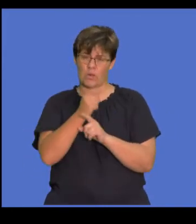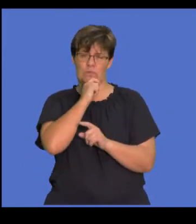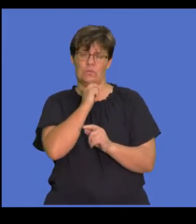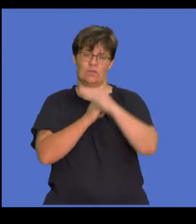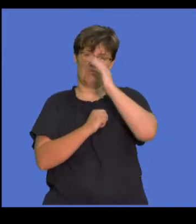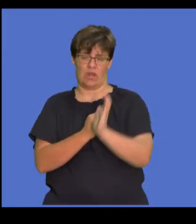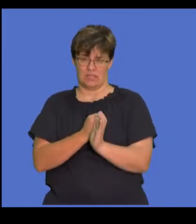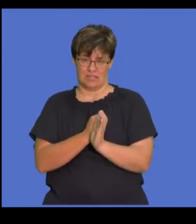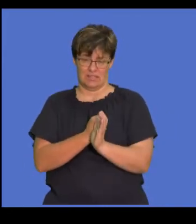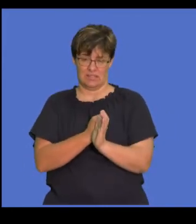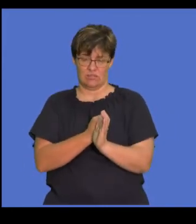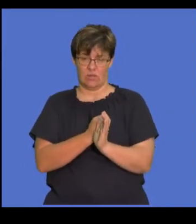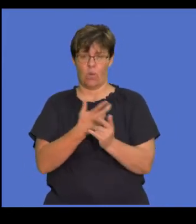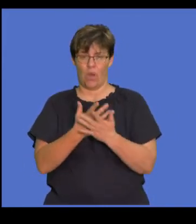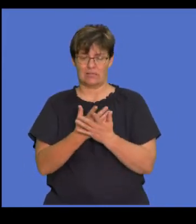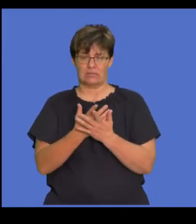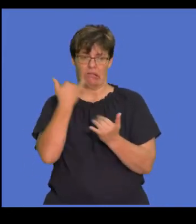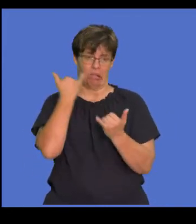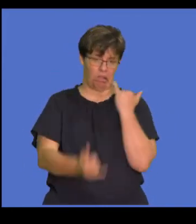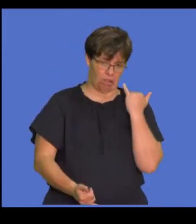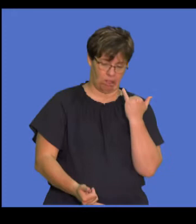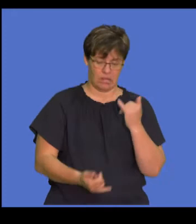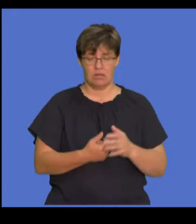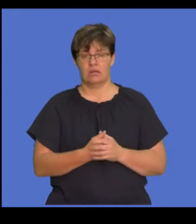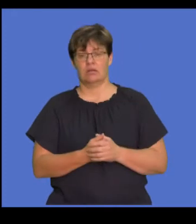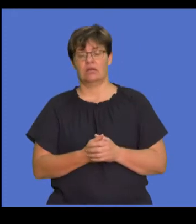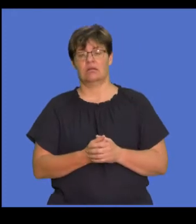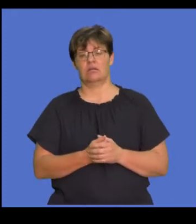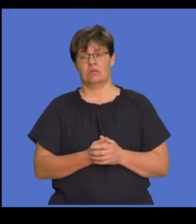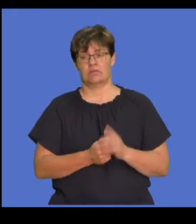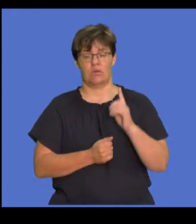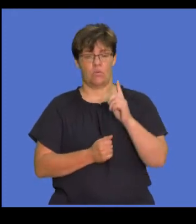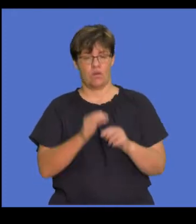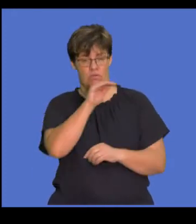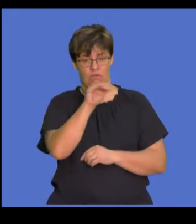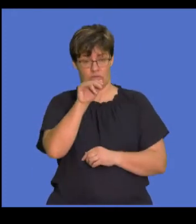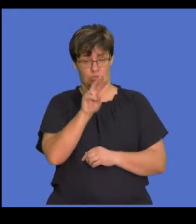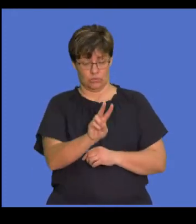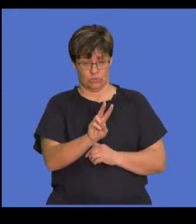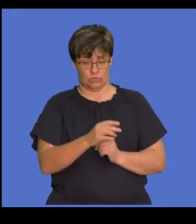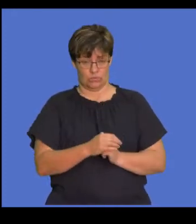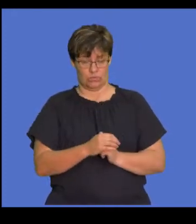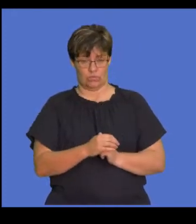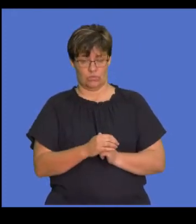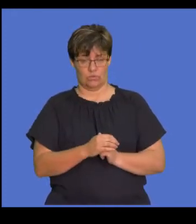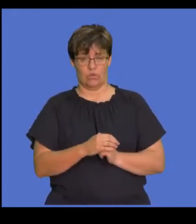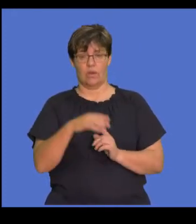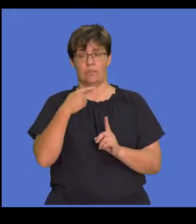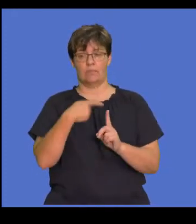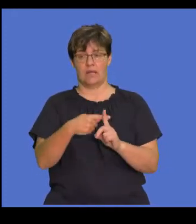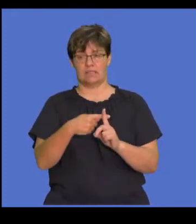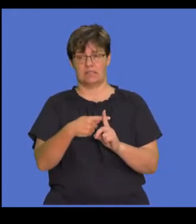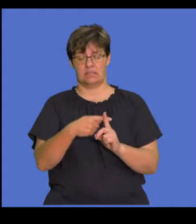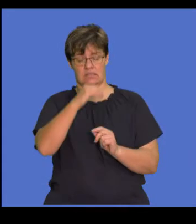use brackets so that you don't miss multiplying properly. That will be 1 over 2,